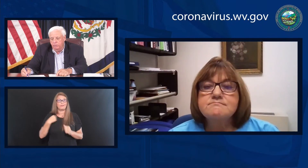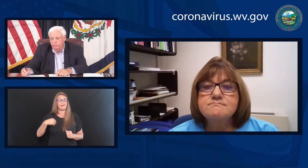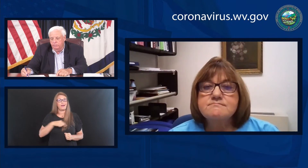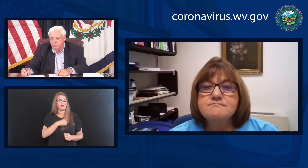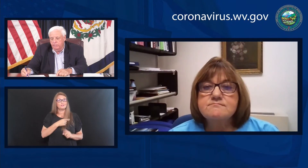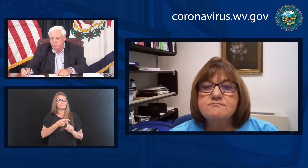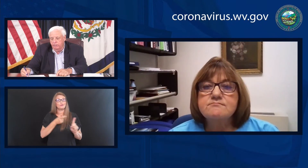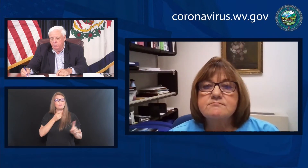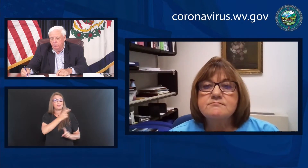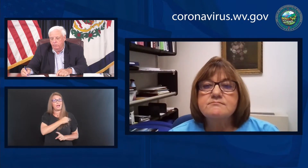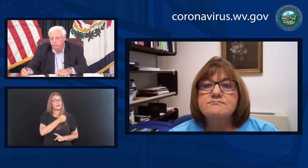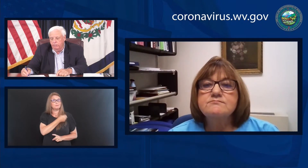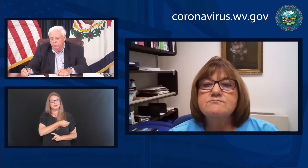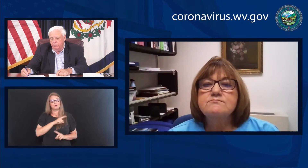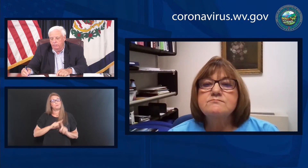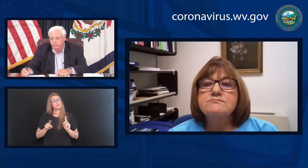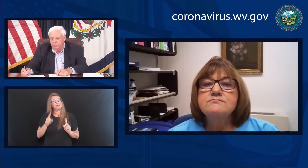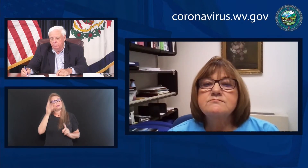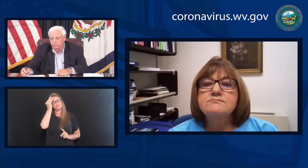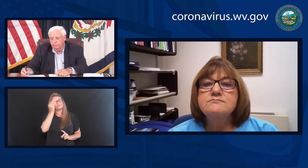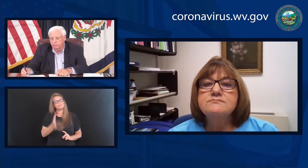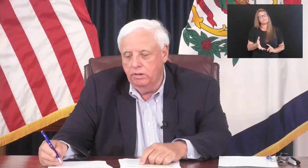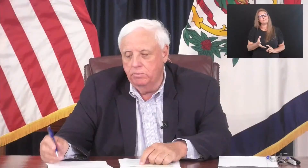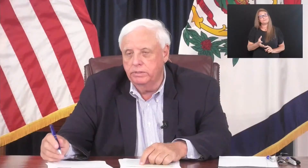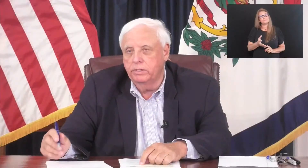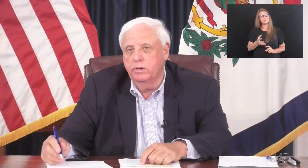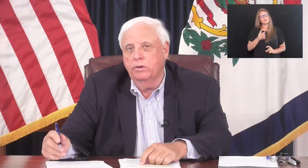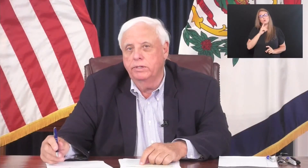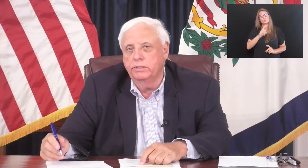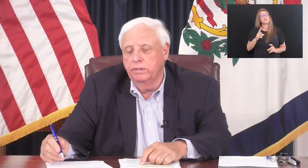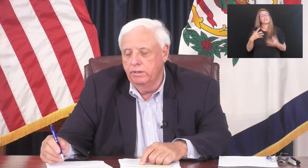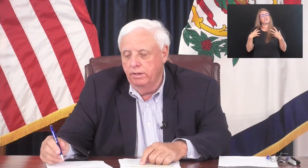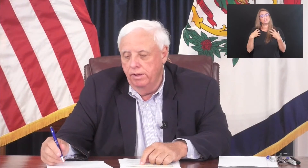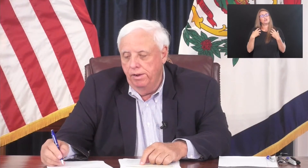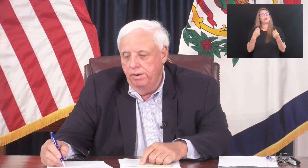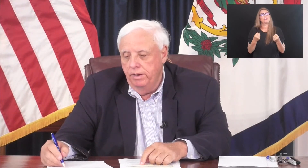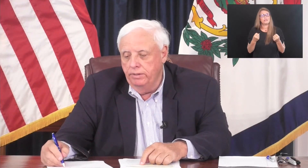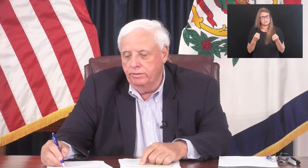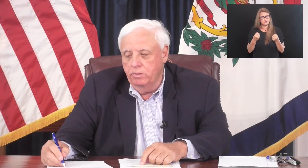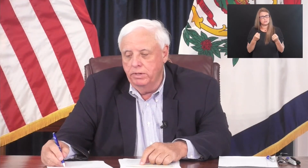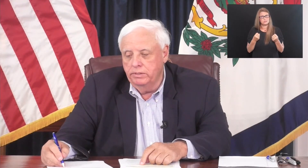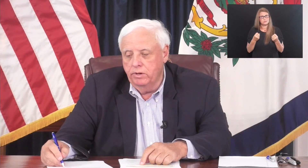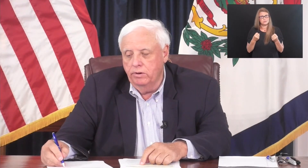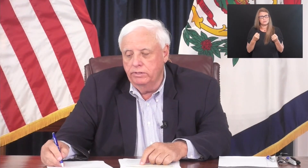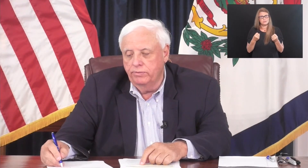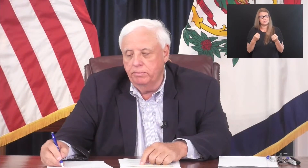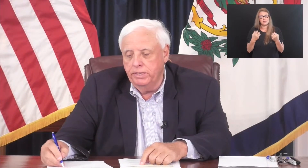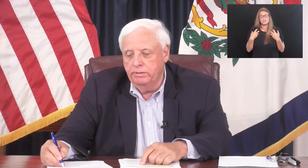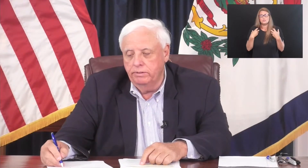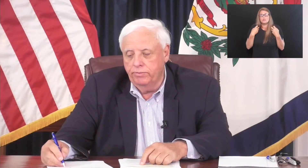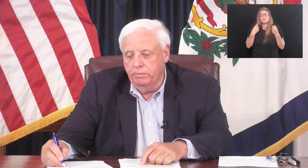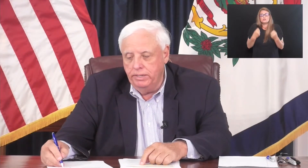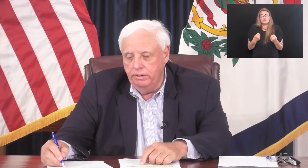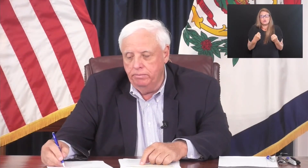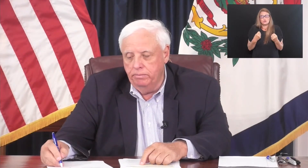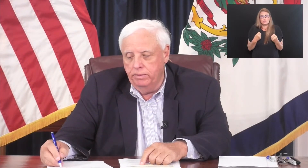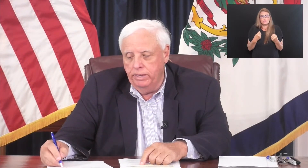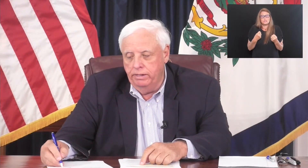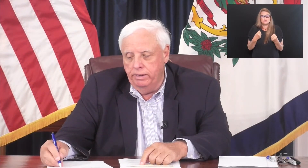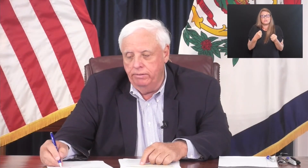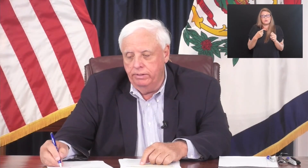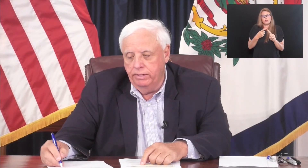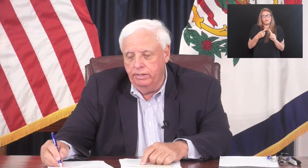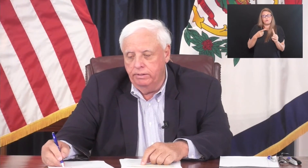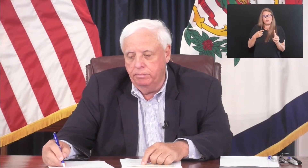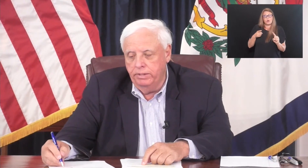I would just say to you, it takes so much courage, and so much courage from him